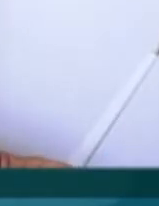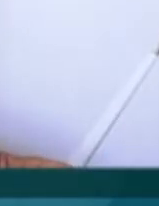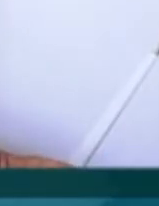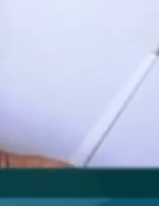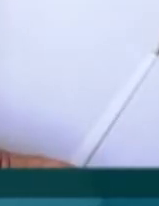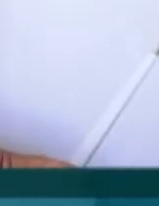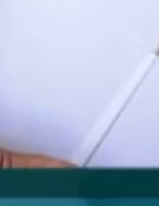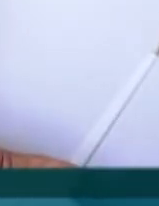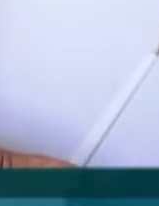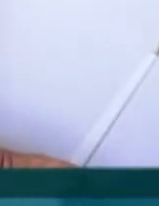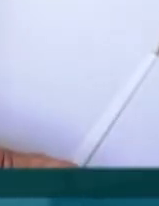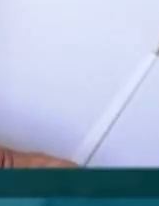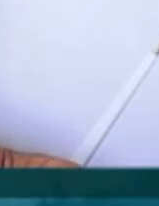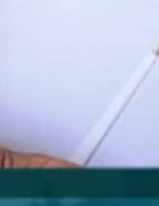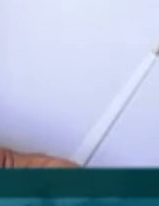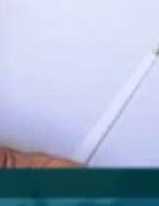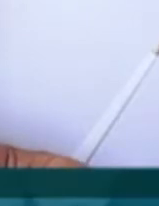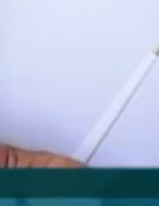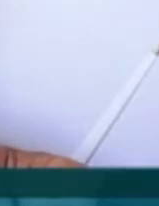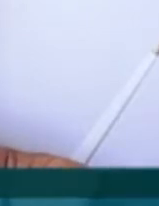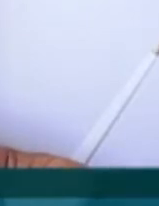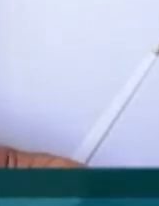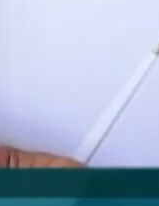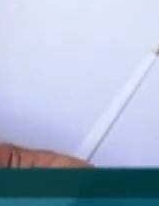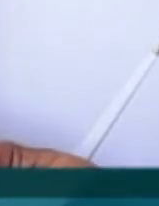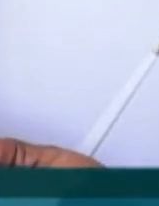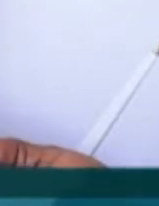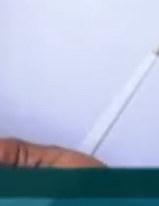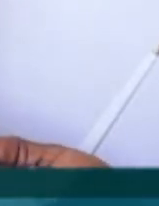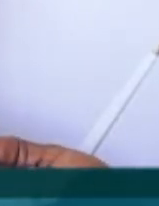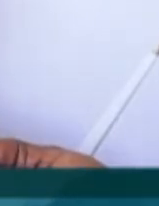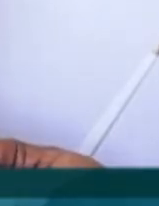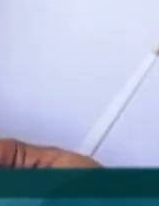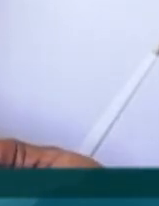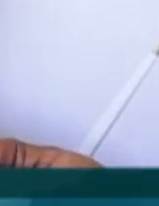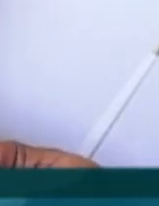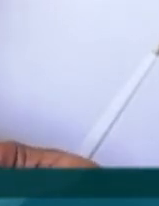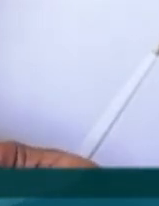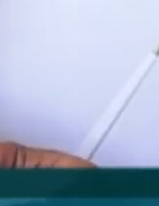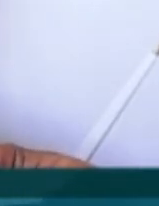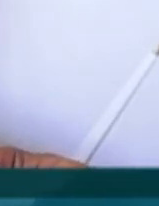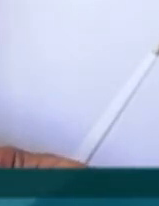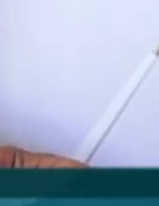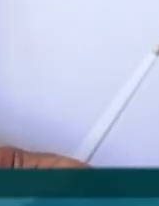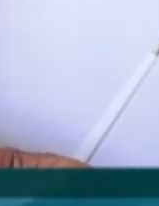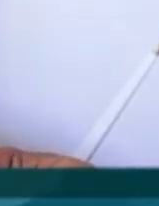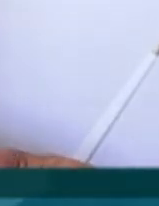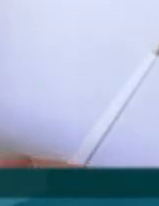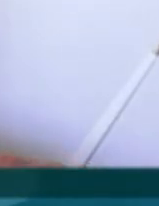UTB launches the country's finance institution of 50 billion green fund to catalyze investment.